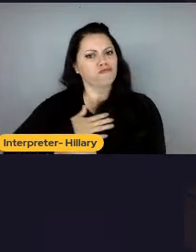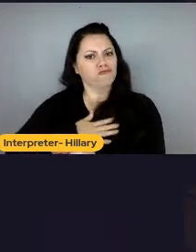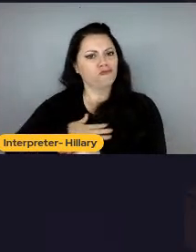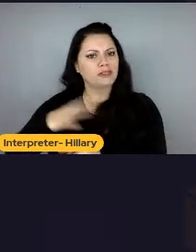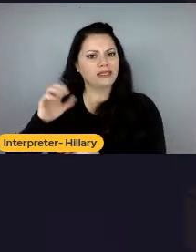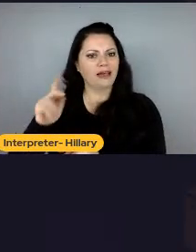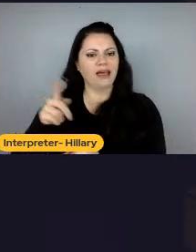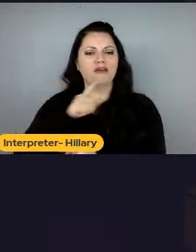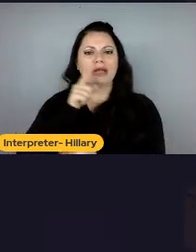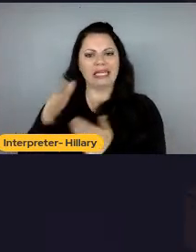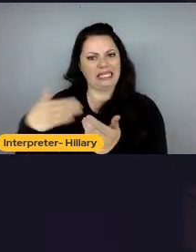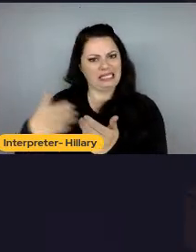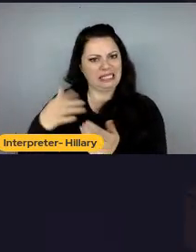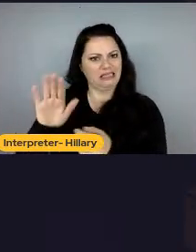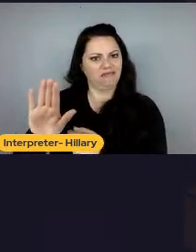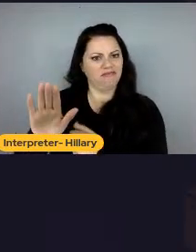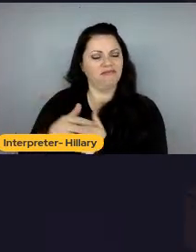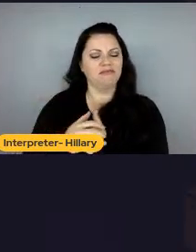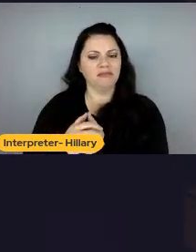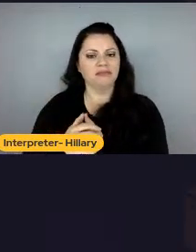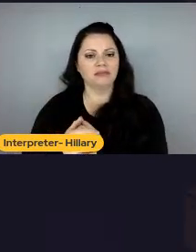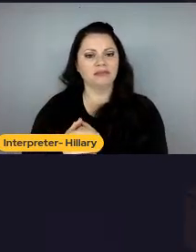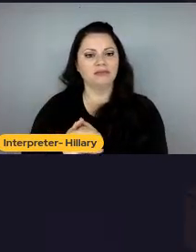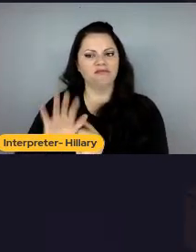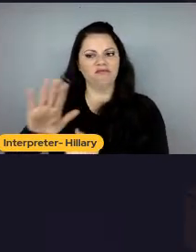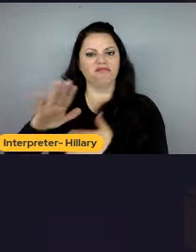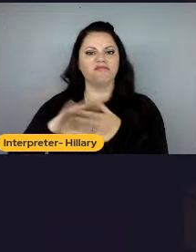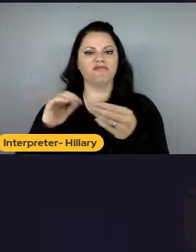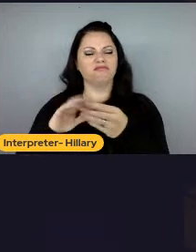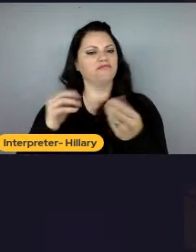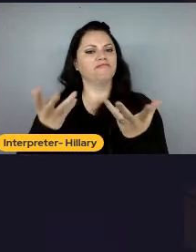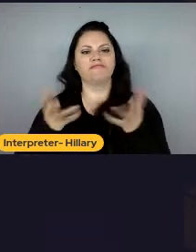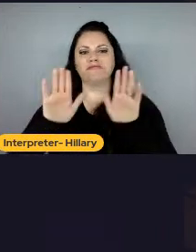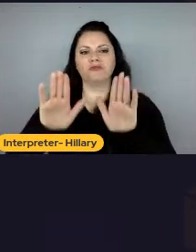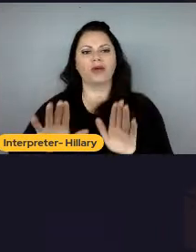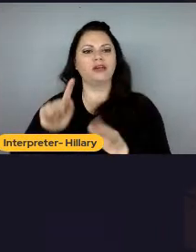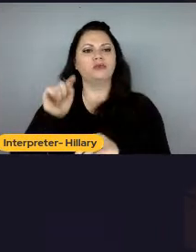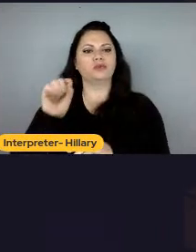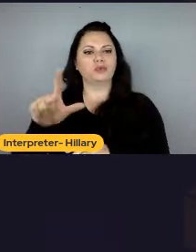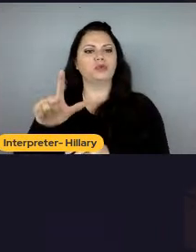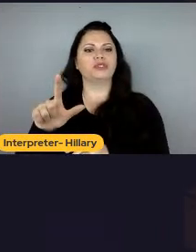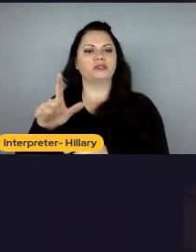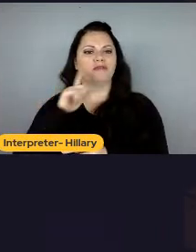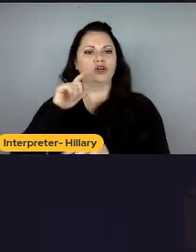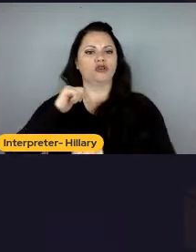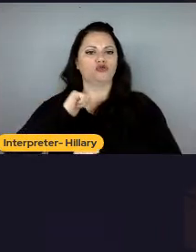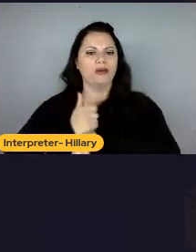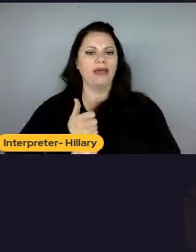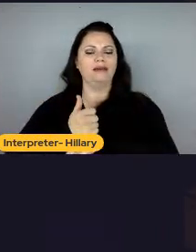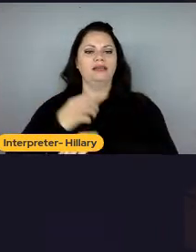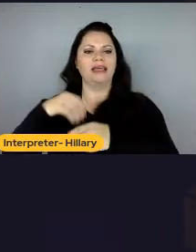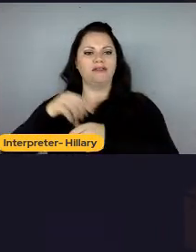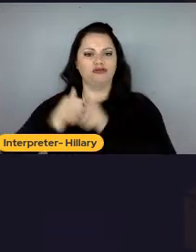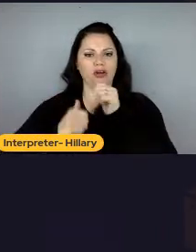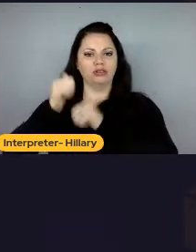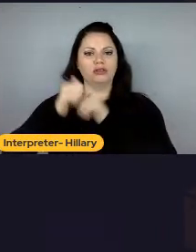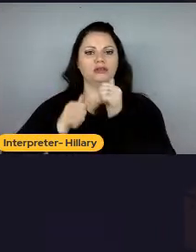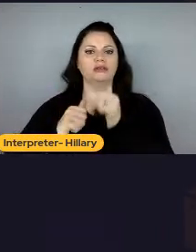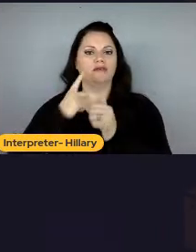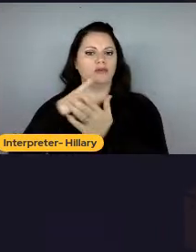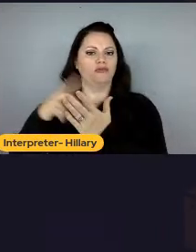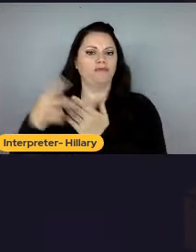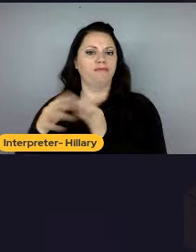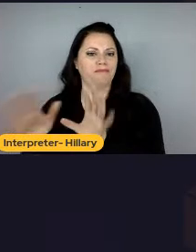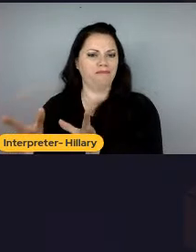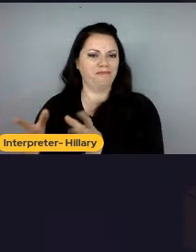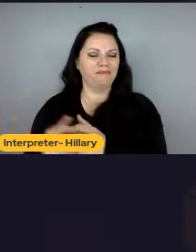finds it really easy to work with, and he says that it's great to create infrastructure programmatically.